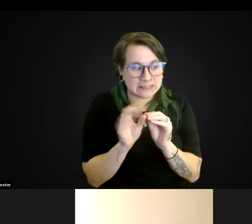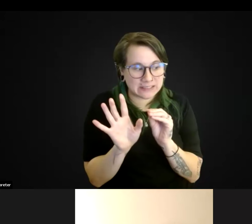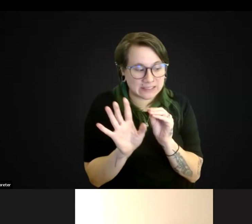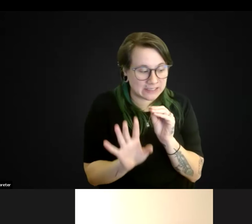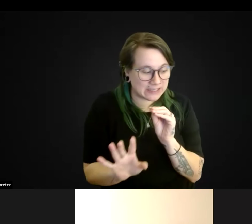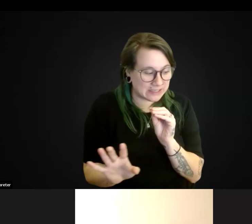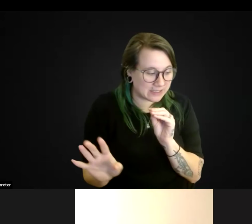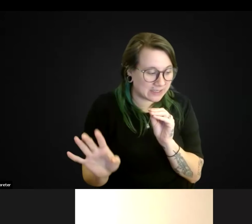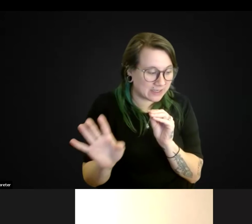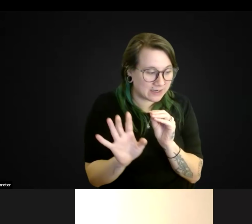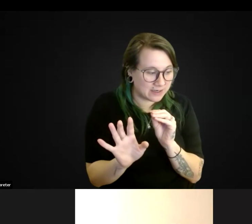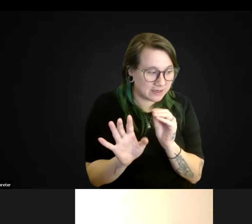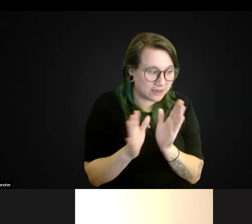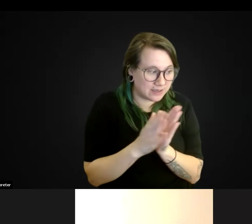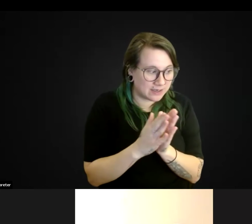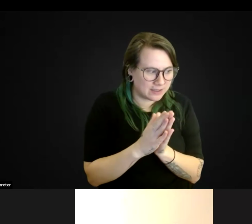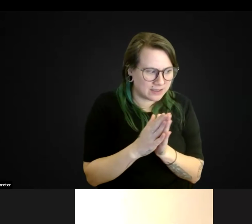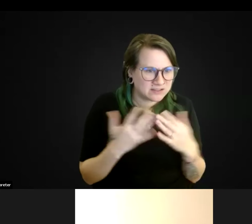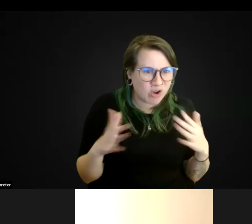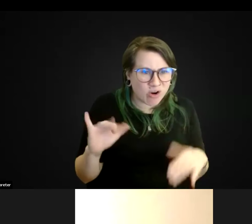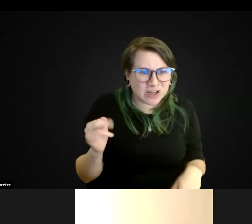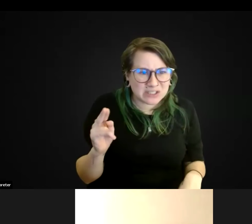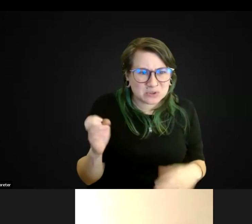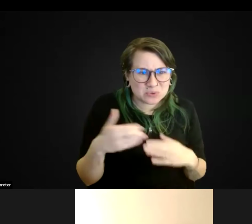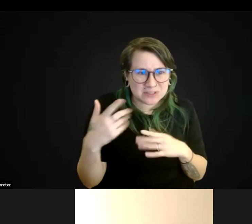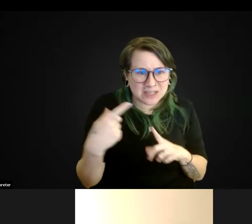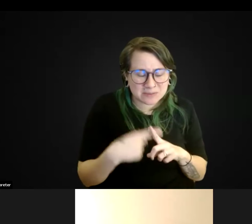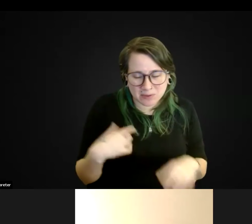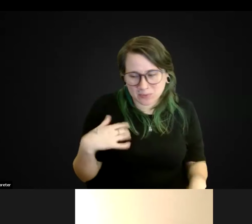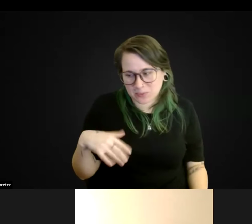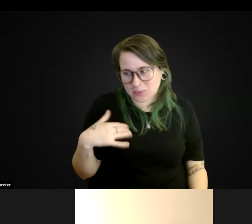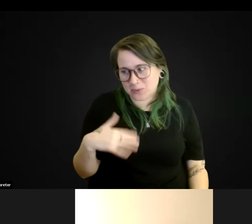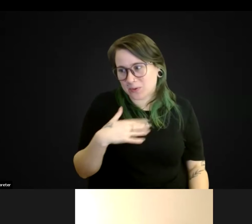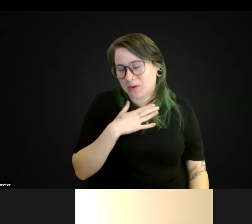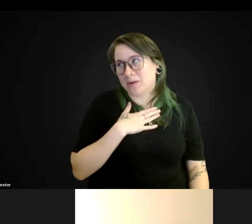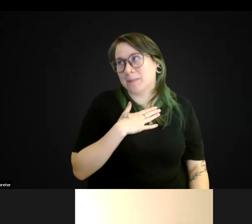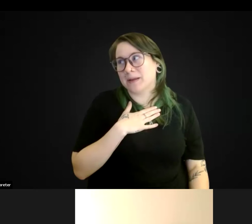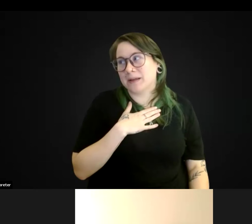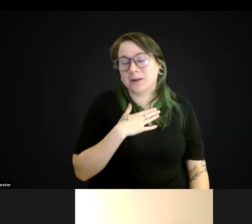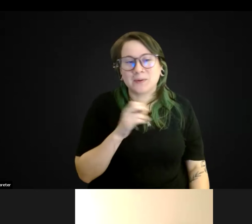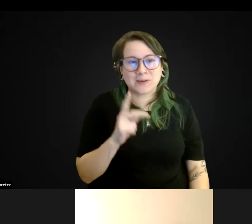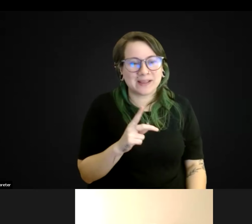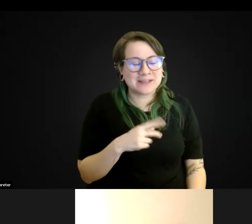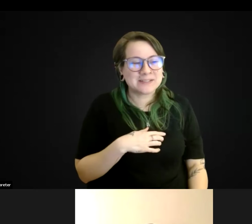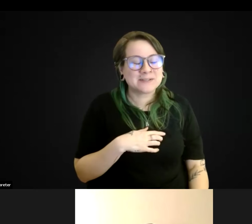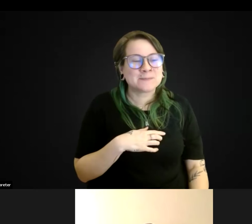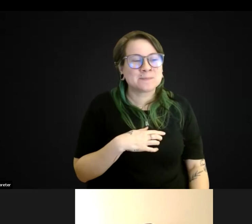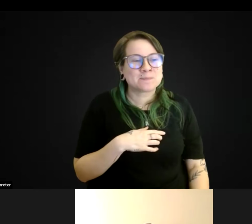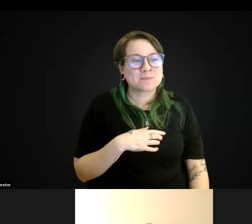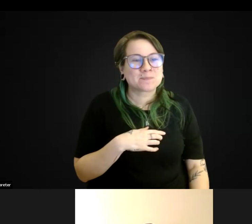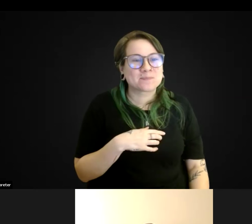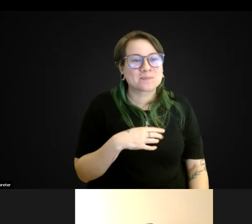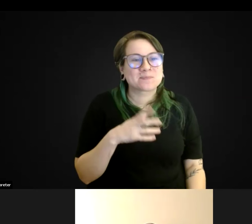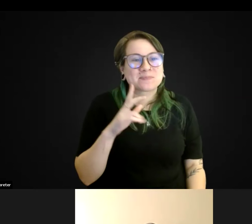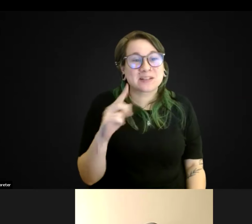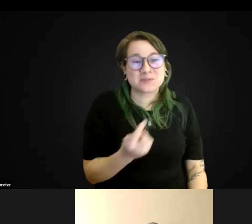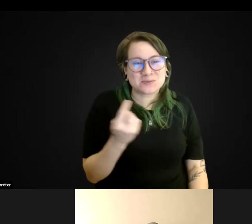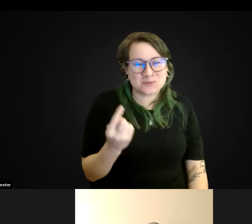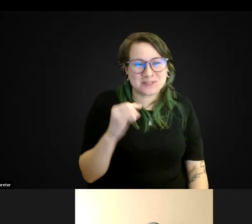is, it's already June next month? Oh, Lord. Let's see, that's